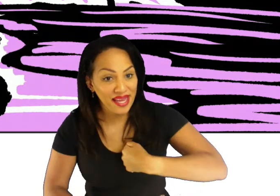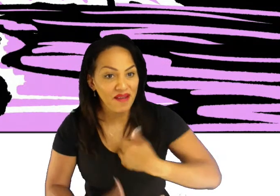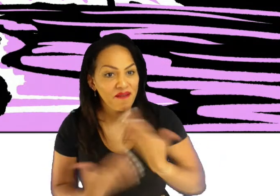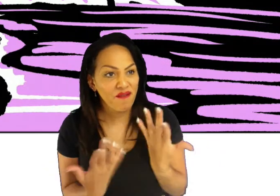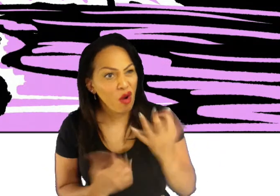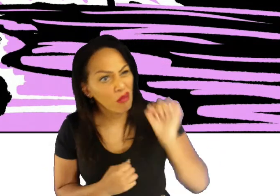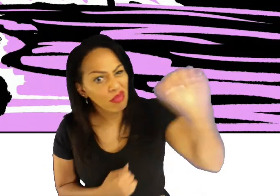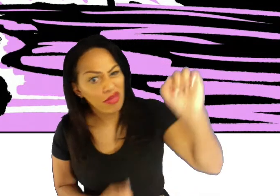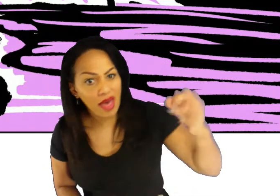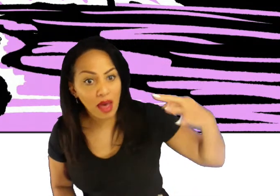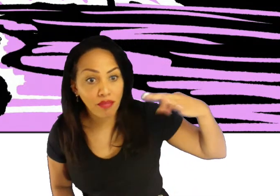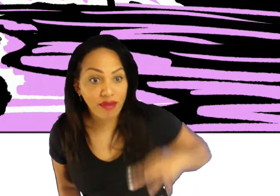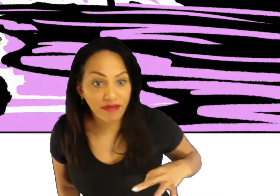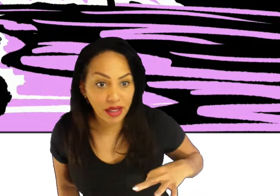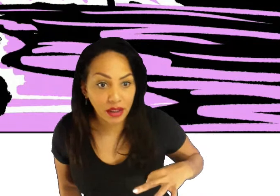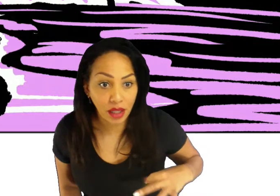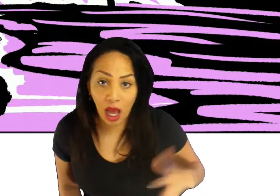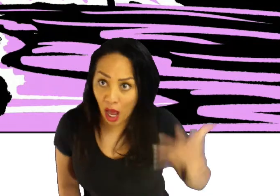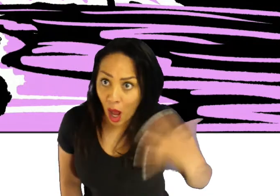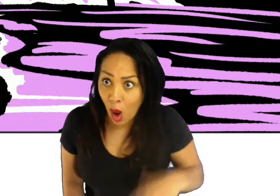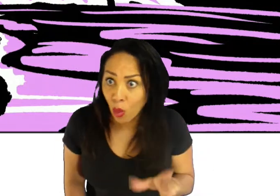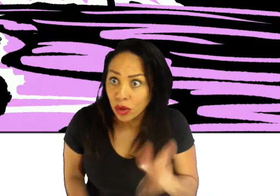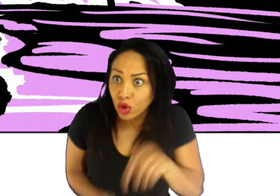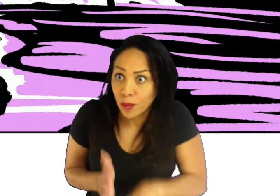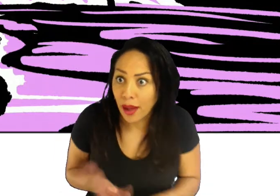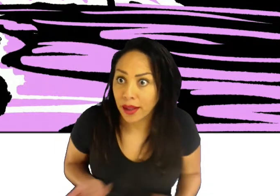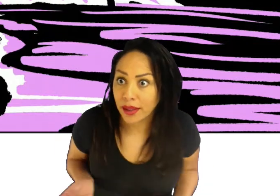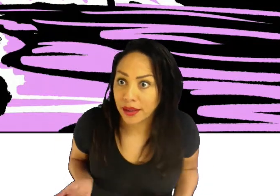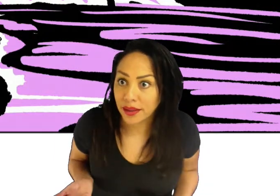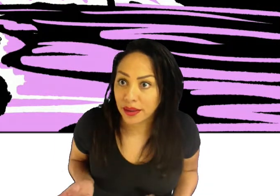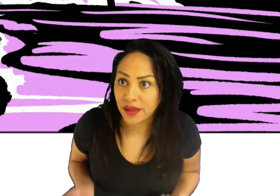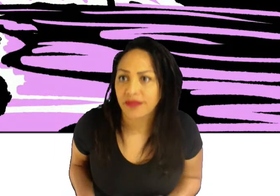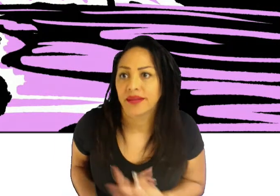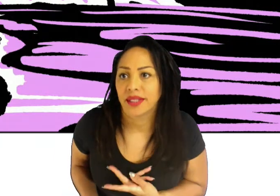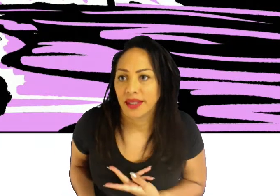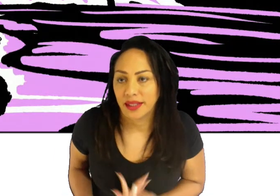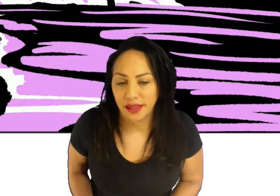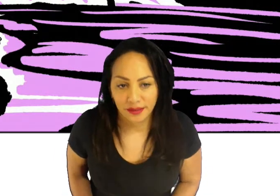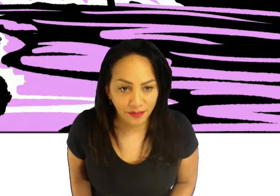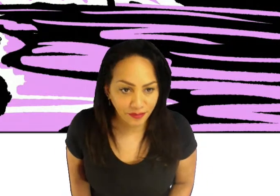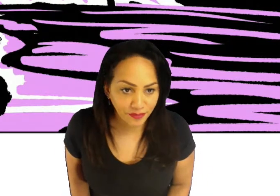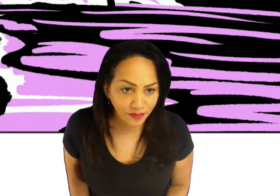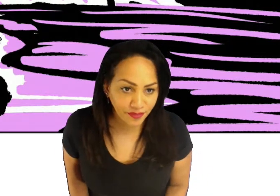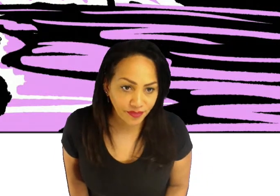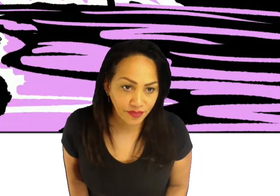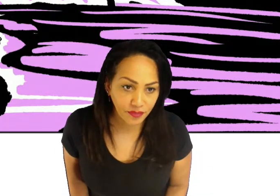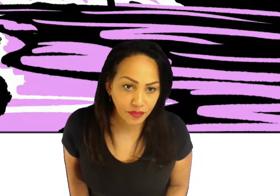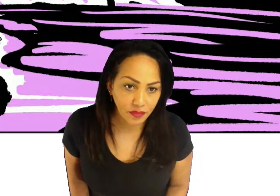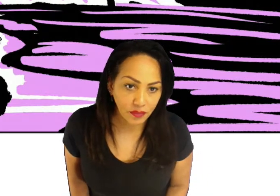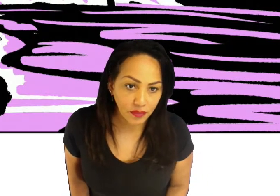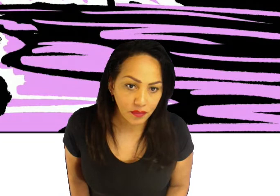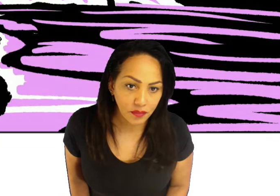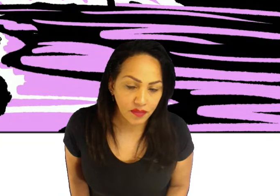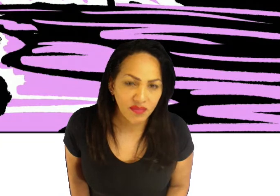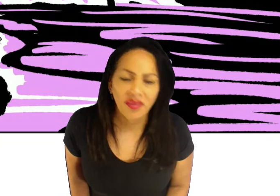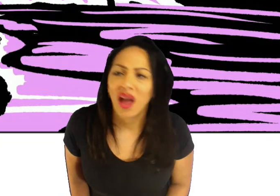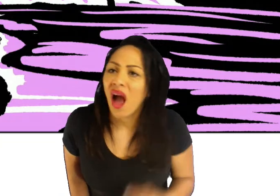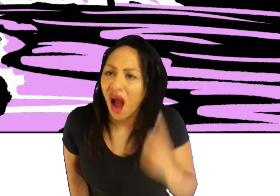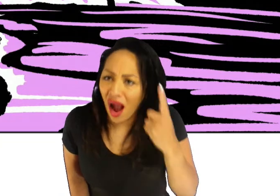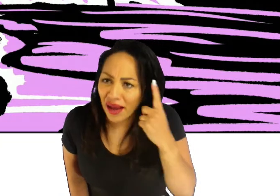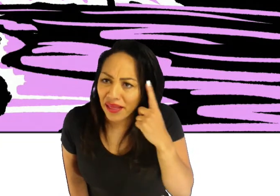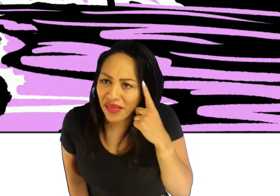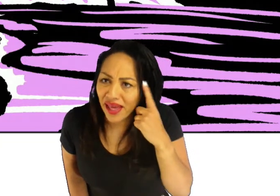I genuinely believe that nobody in this sector or elsewhere is setting out to hurt